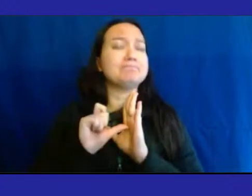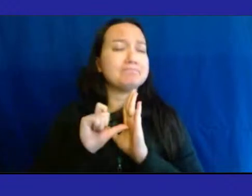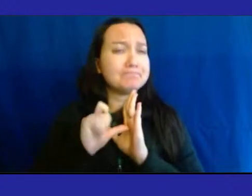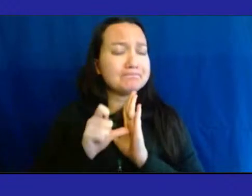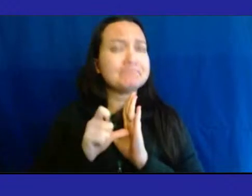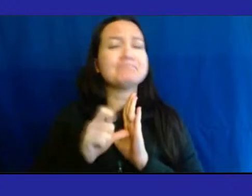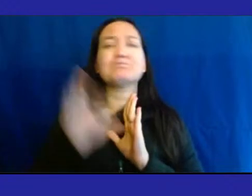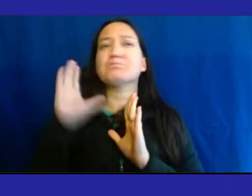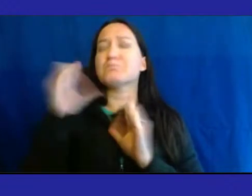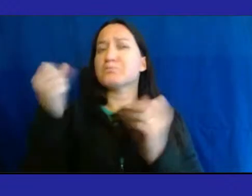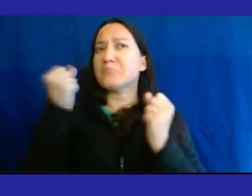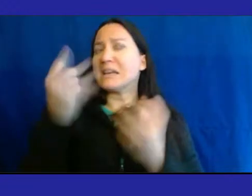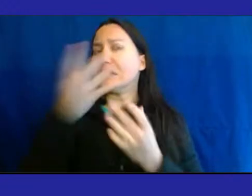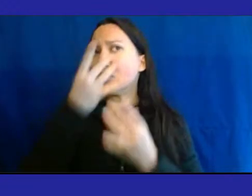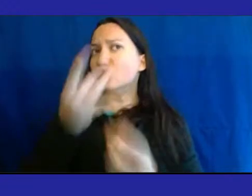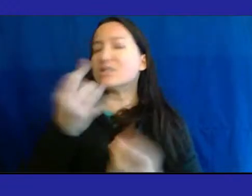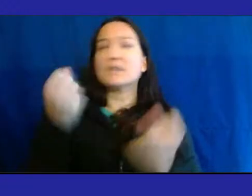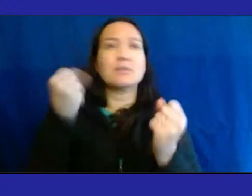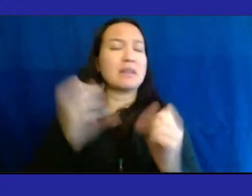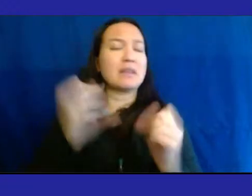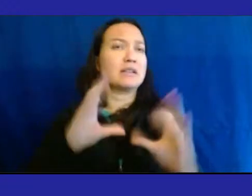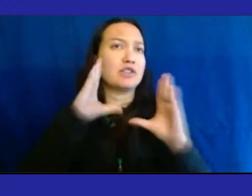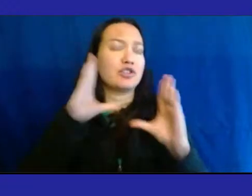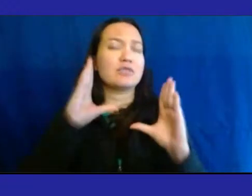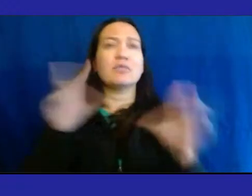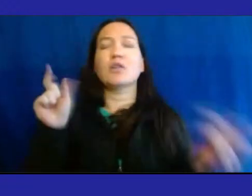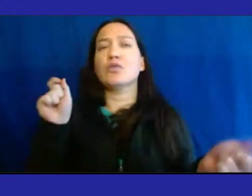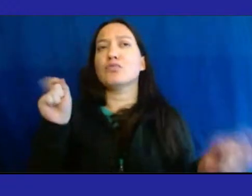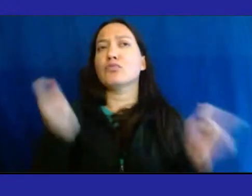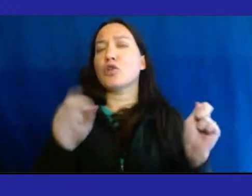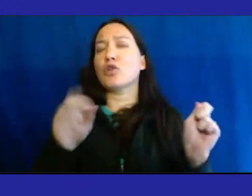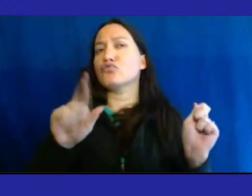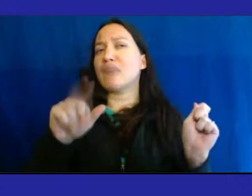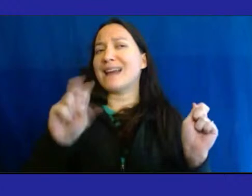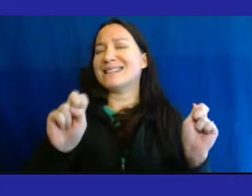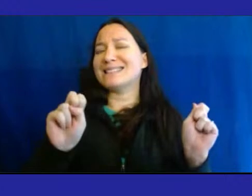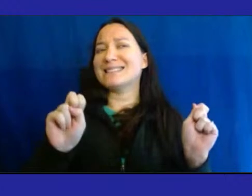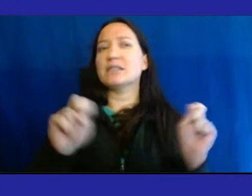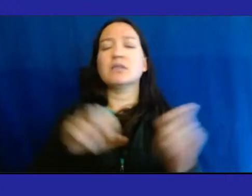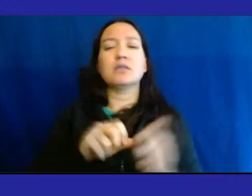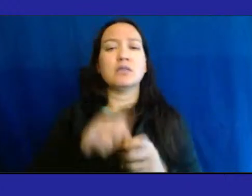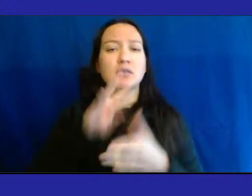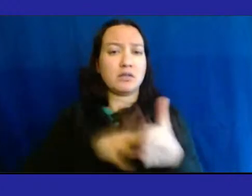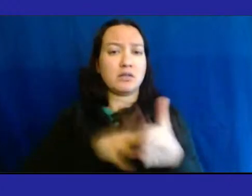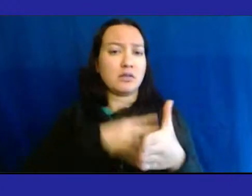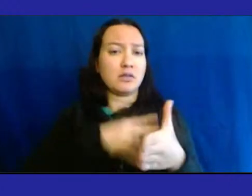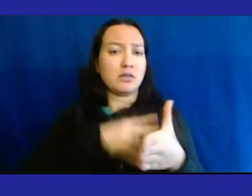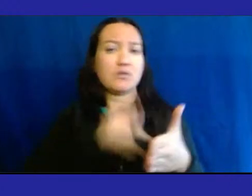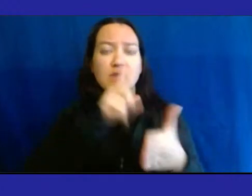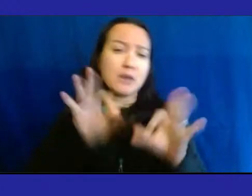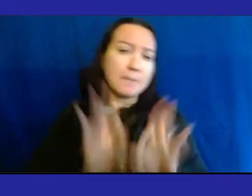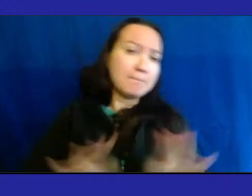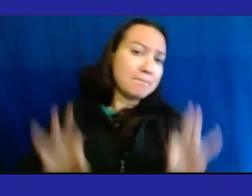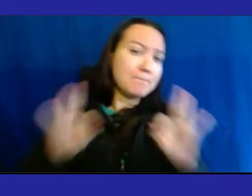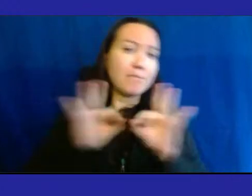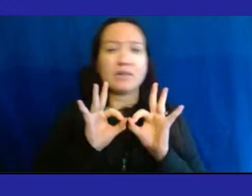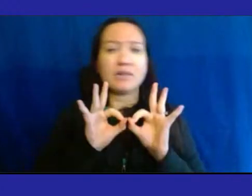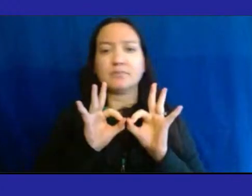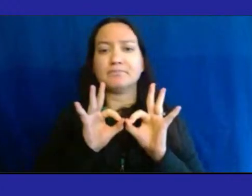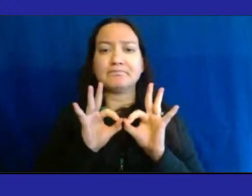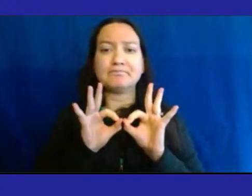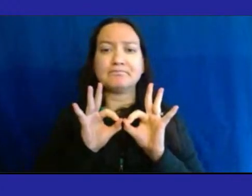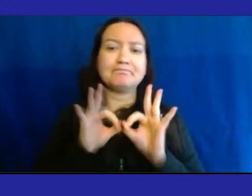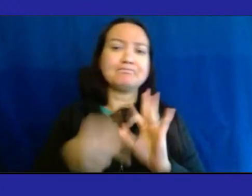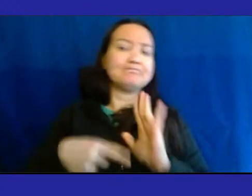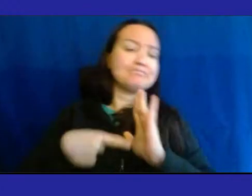interest and attention on these race-adjusted algorithms, and while it is a really important sort of example